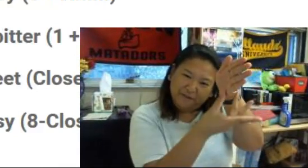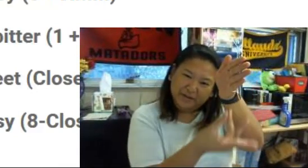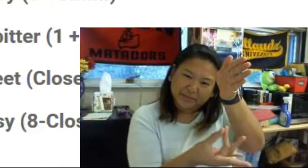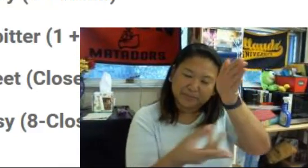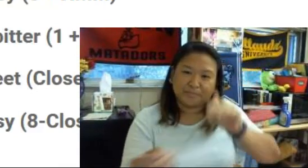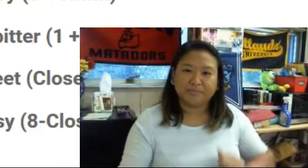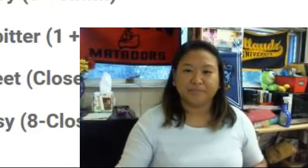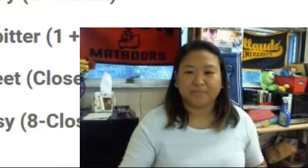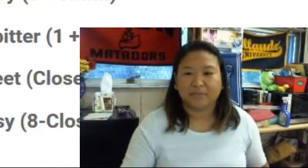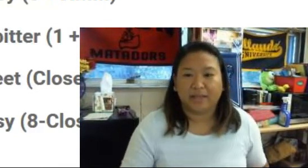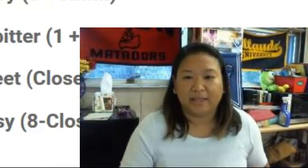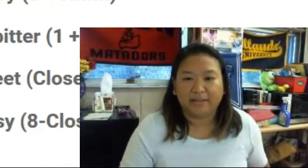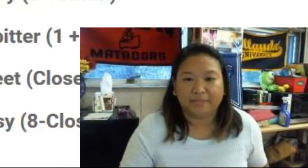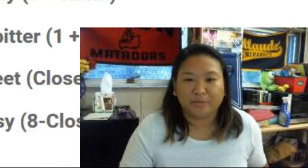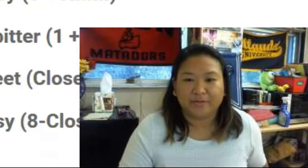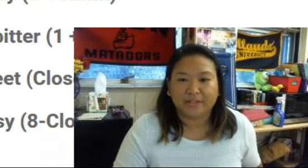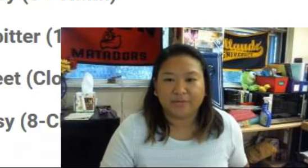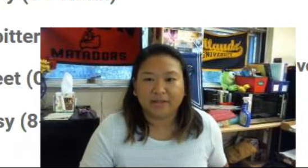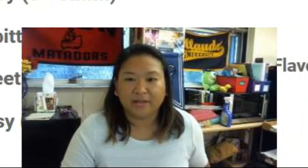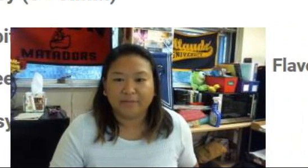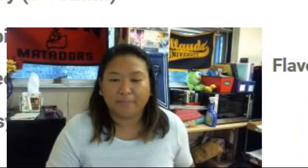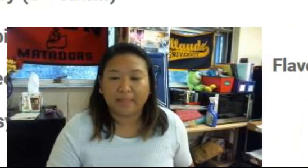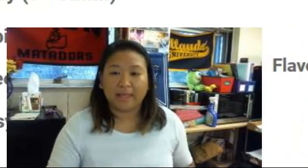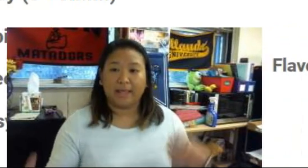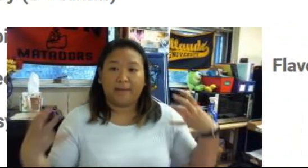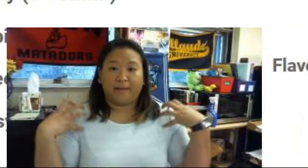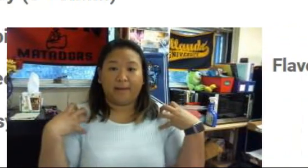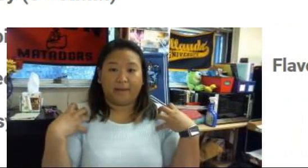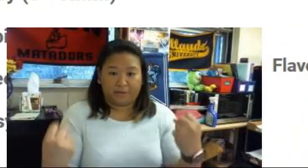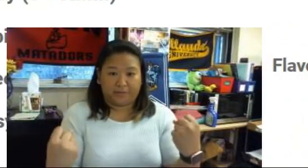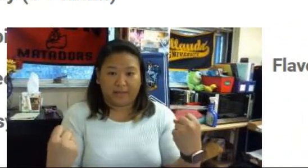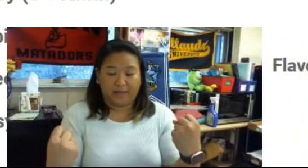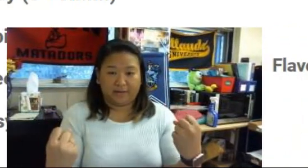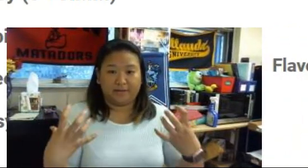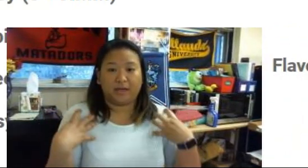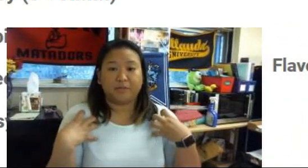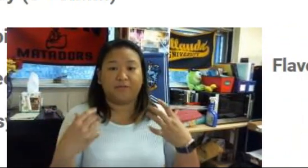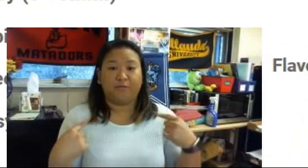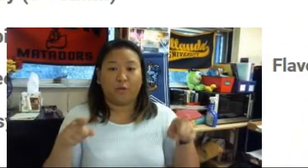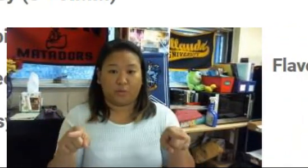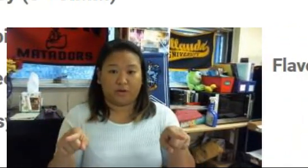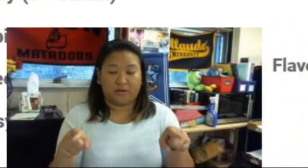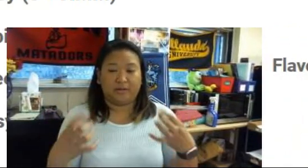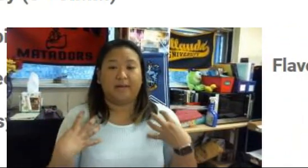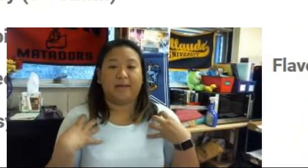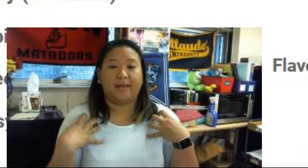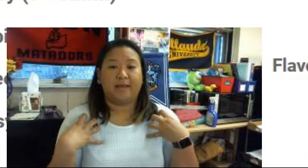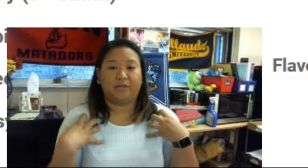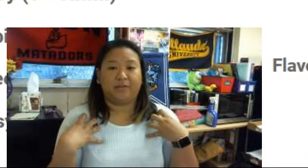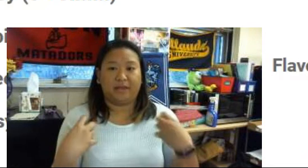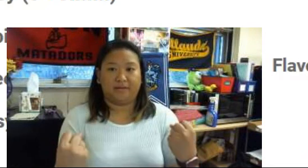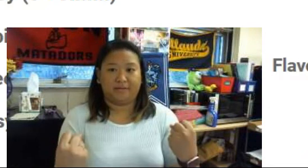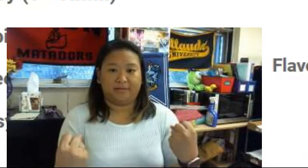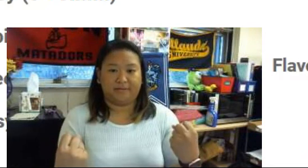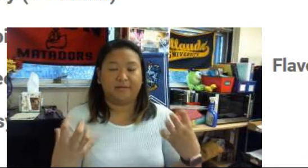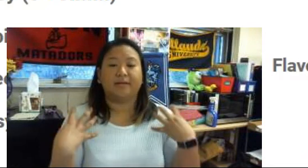off. Okay, let me move this over here. Healthy comes forward.